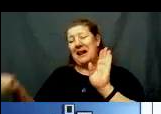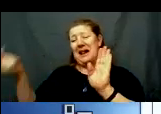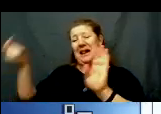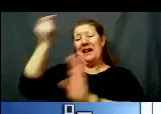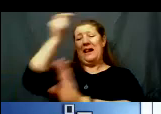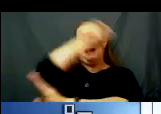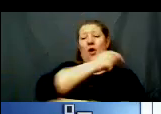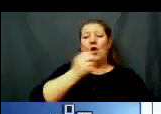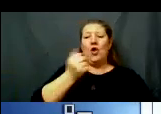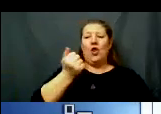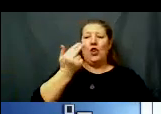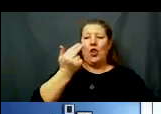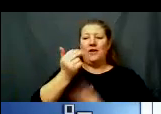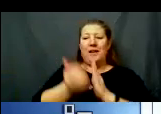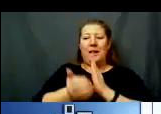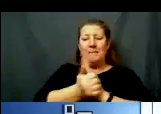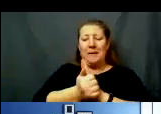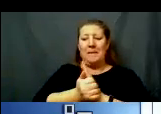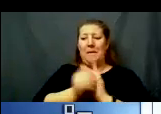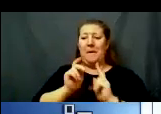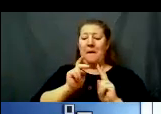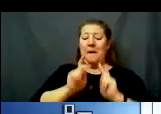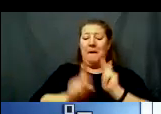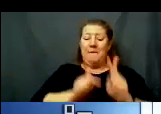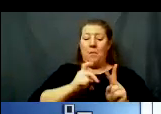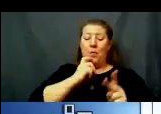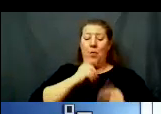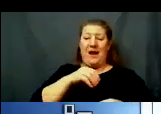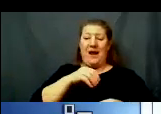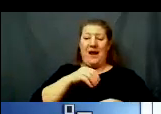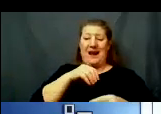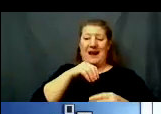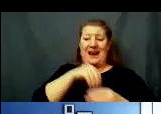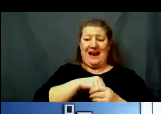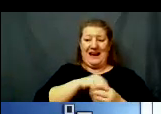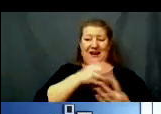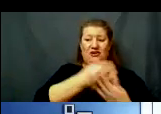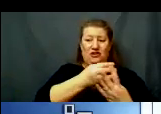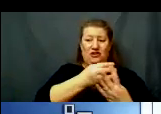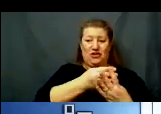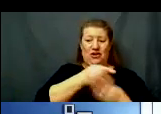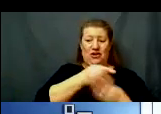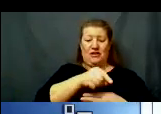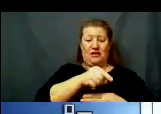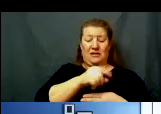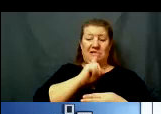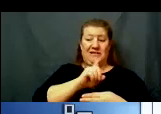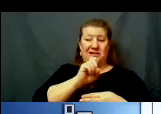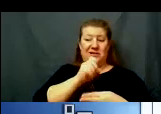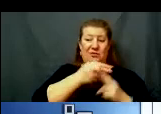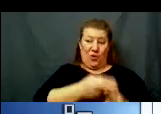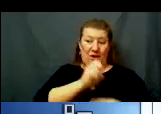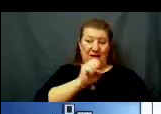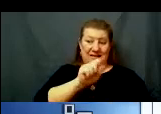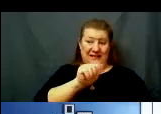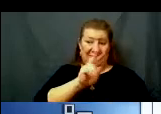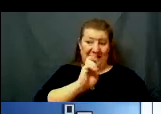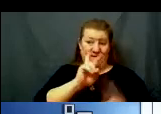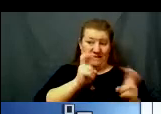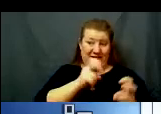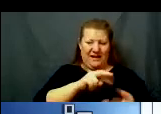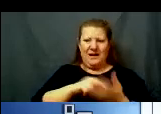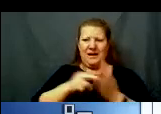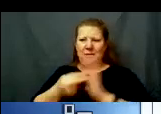if people who are in prison are in a sense legally enslaved, then well, The prison environmental justice movement is also a